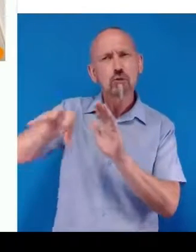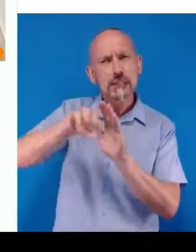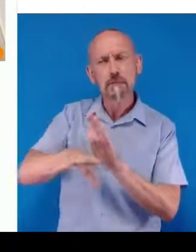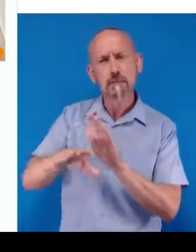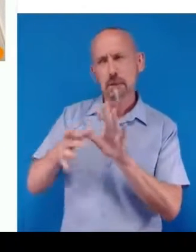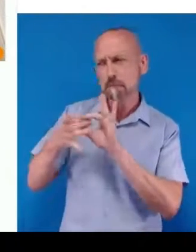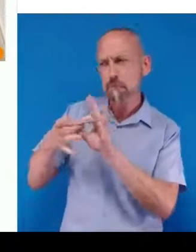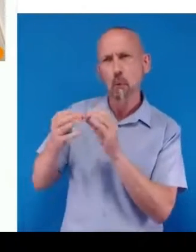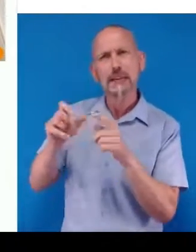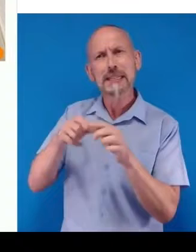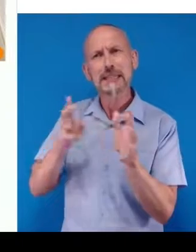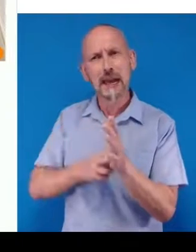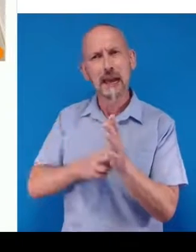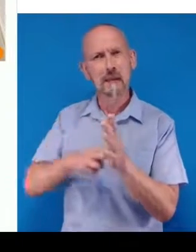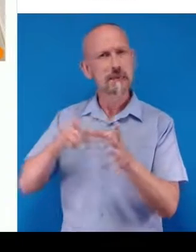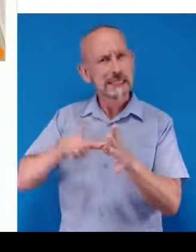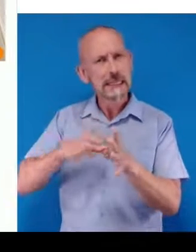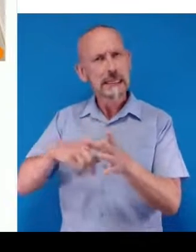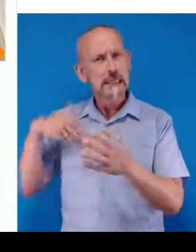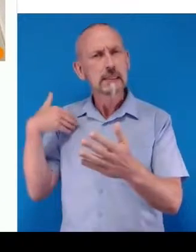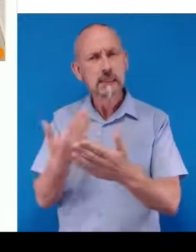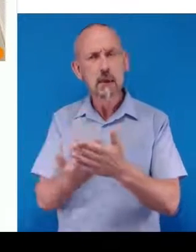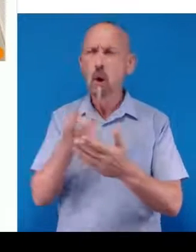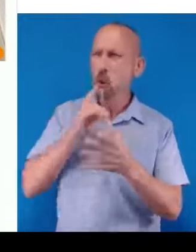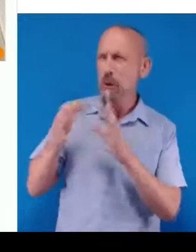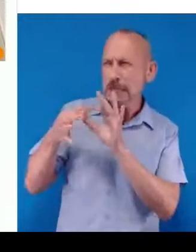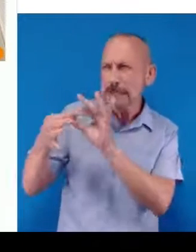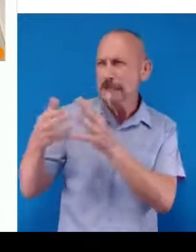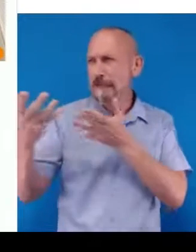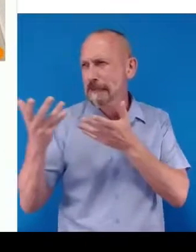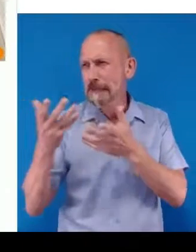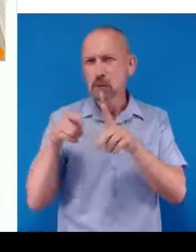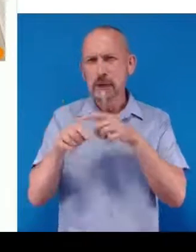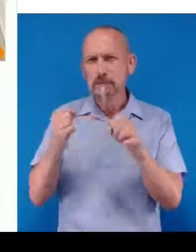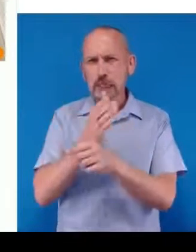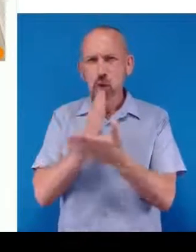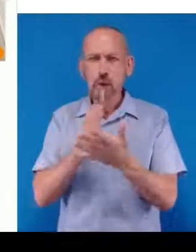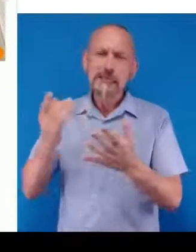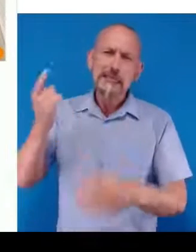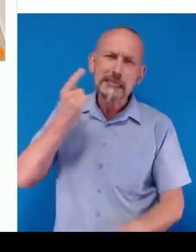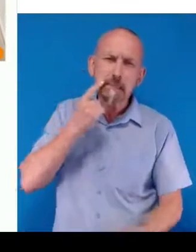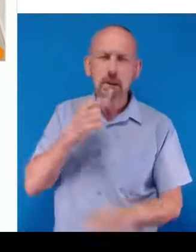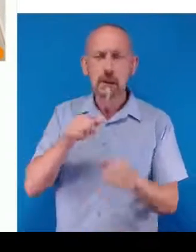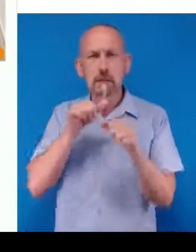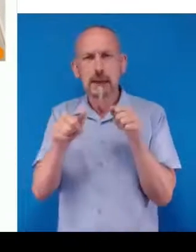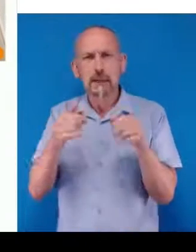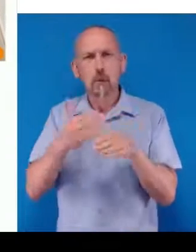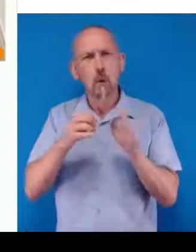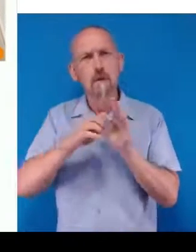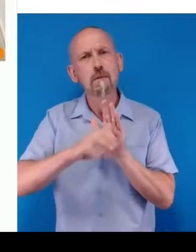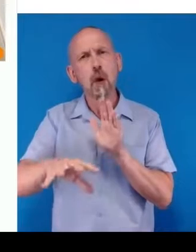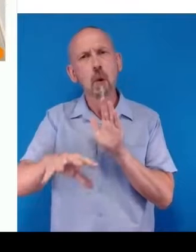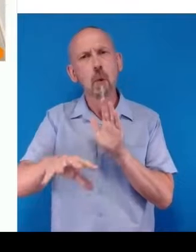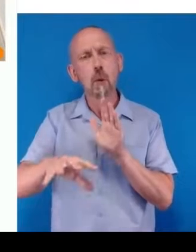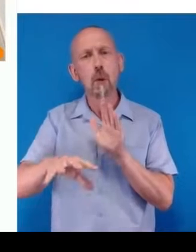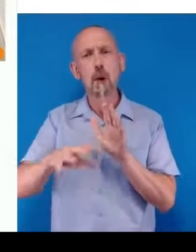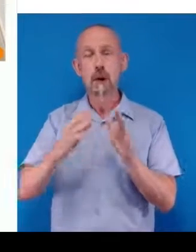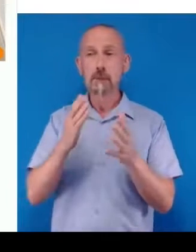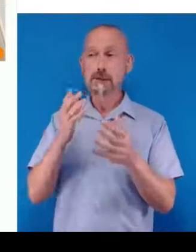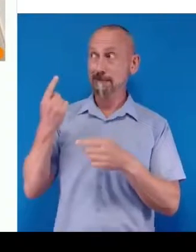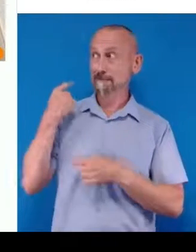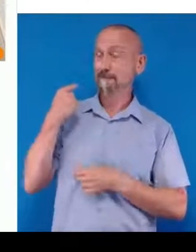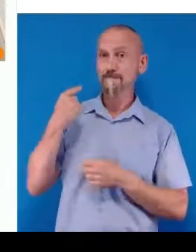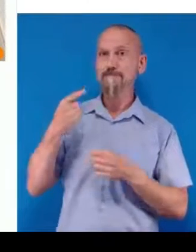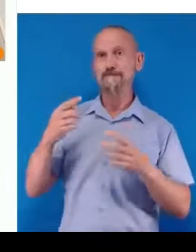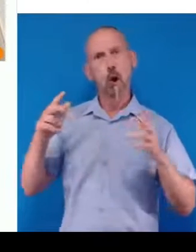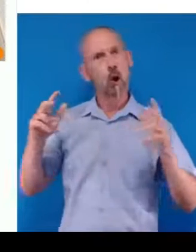as simple as possible and work out the best workflows. And but lockdown hit and platforms sprung